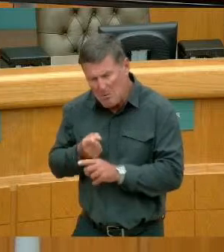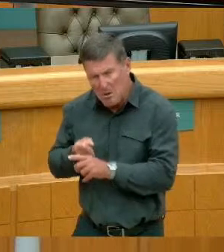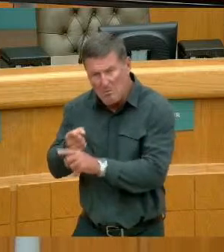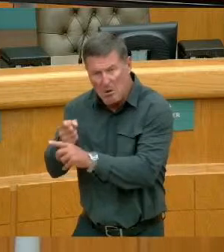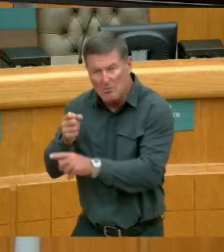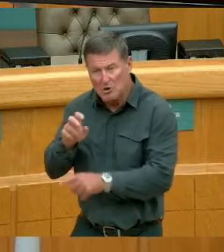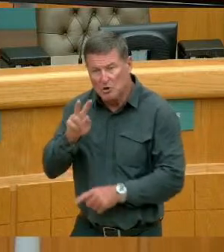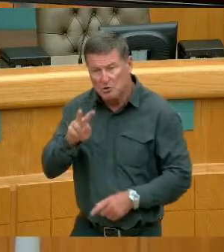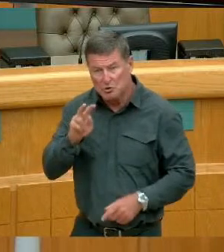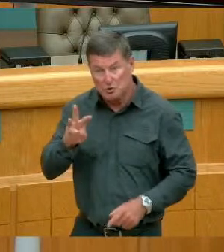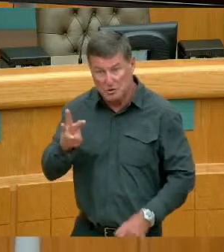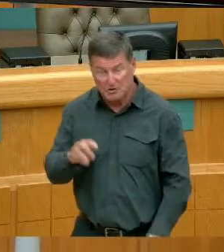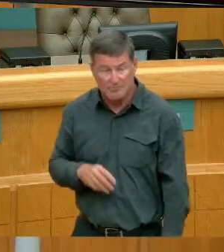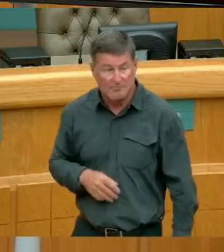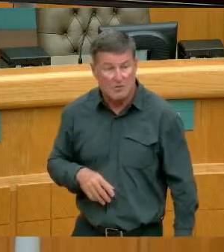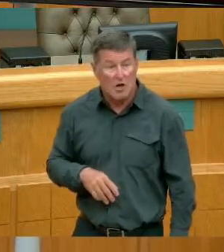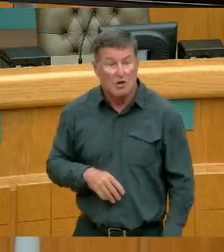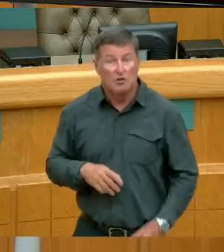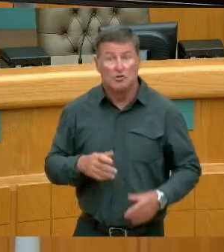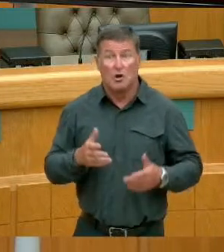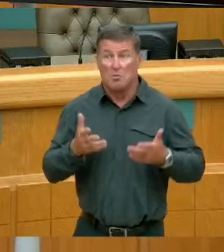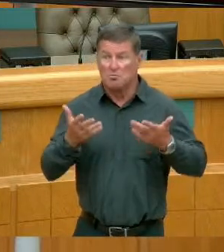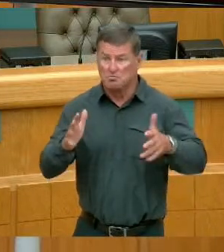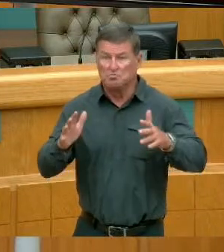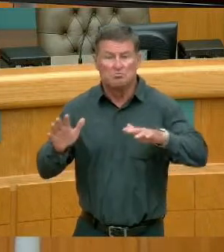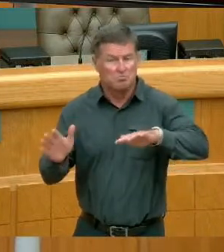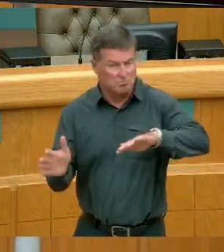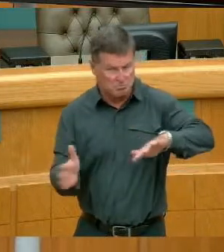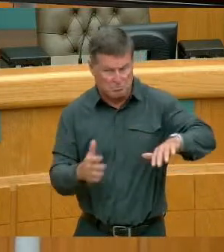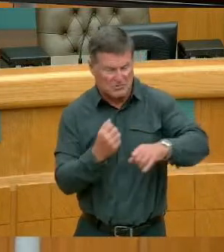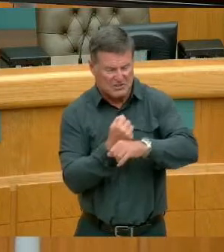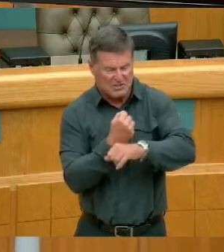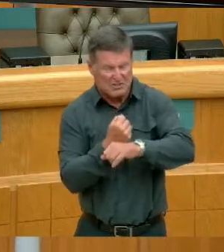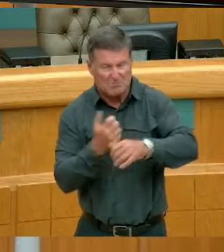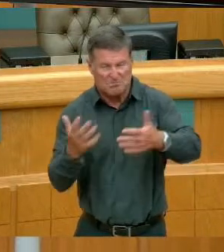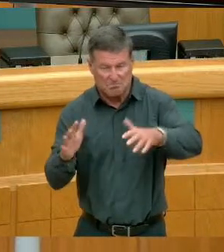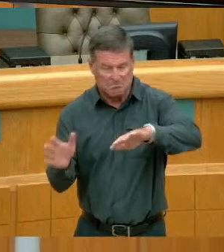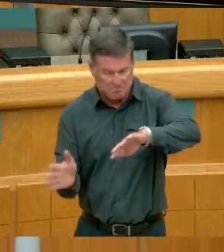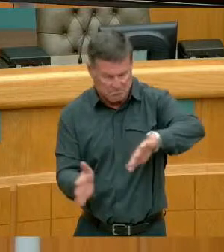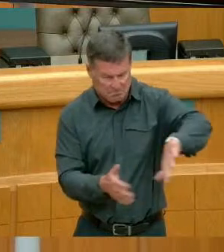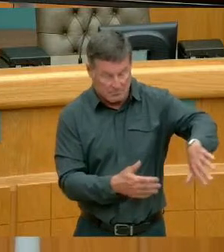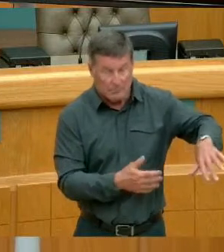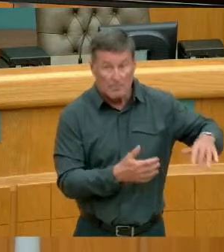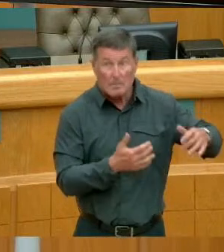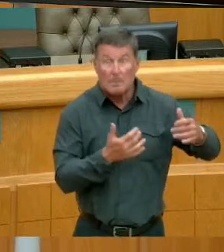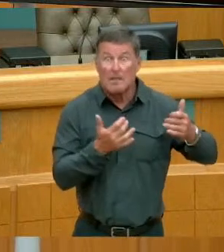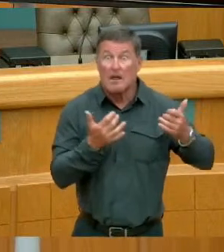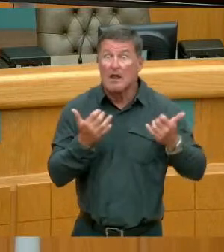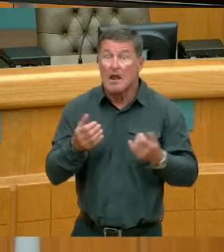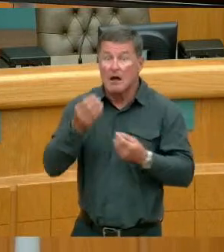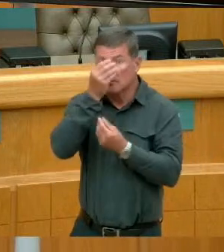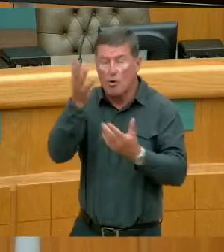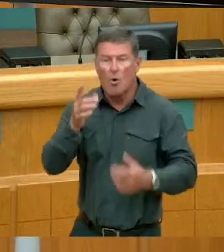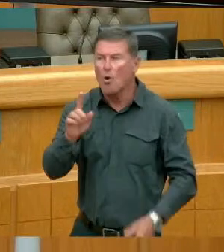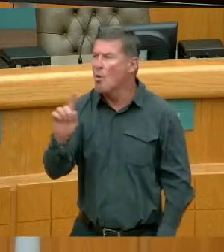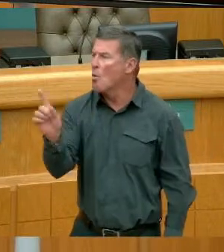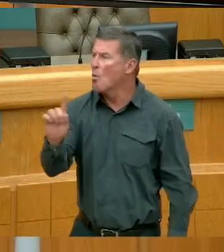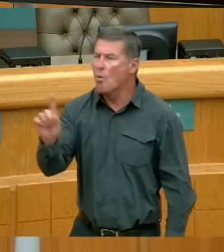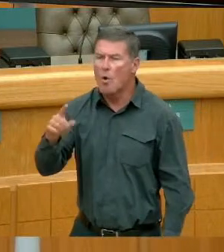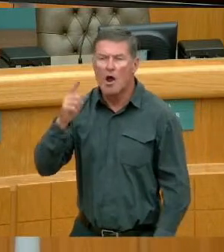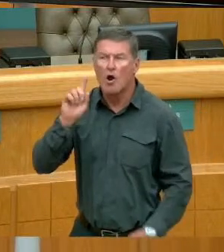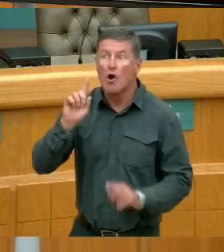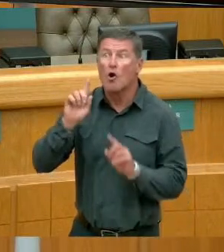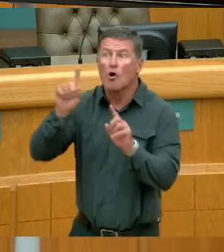Okay, so I think that's it on the statistics. I'm just going to give you a little bit more information on testing locations. Annette's going to talk to you